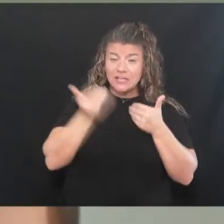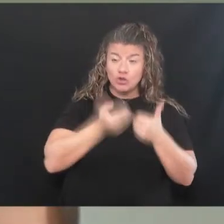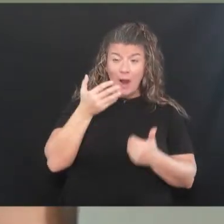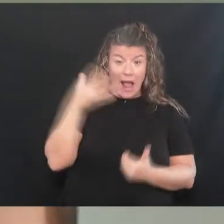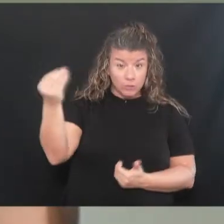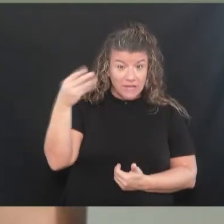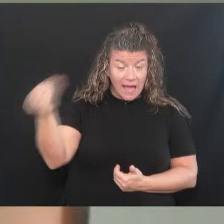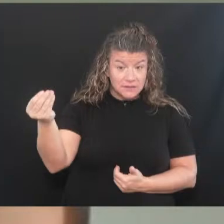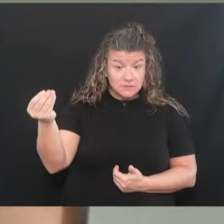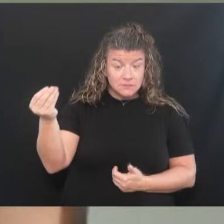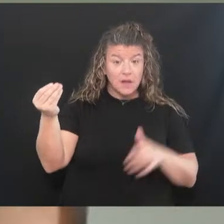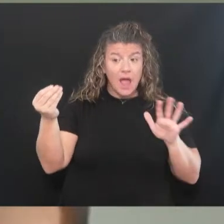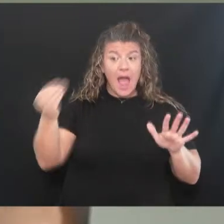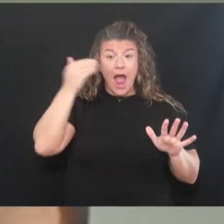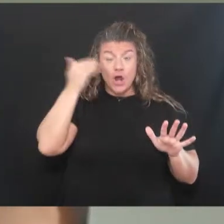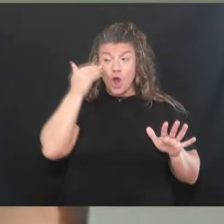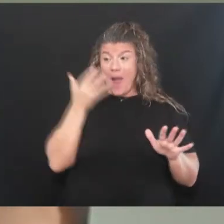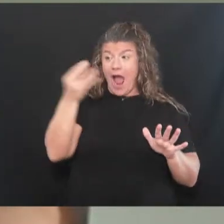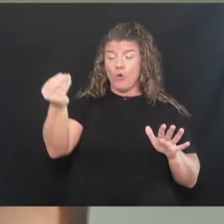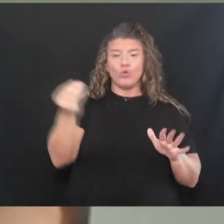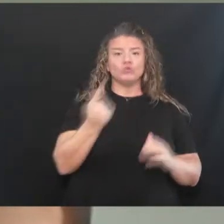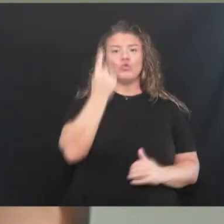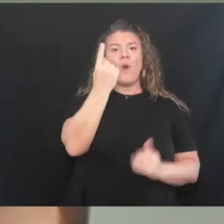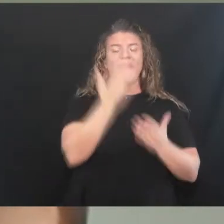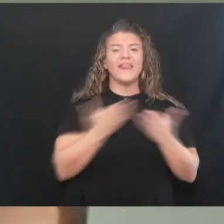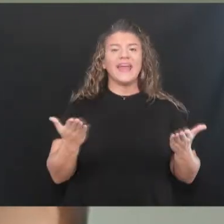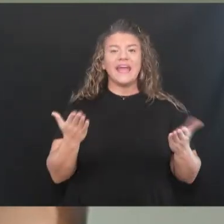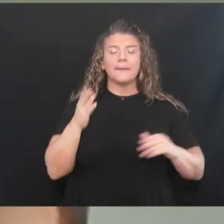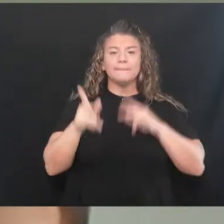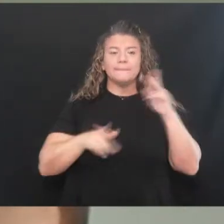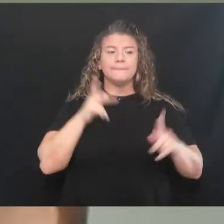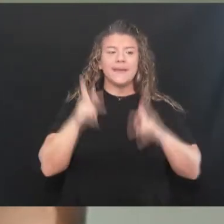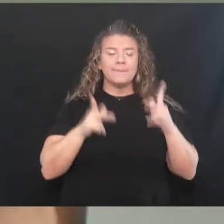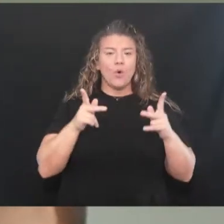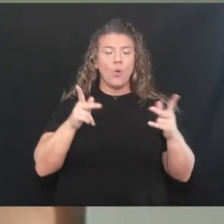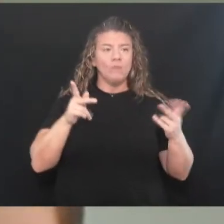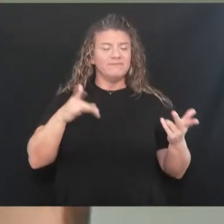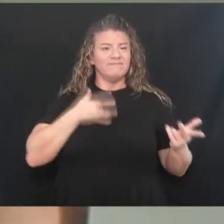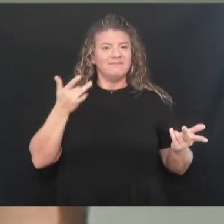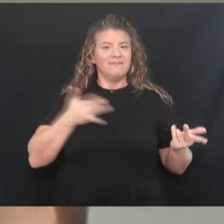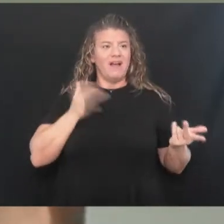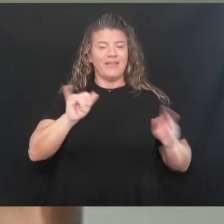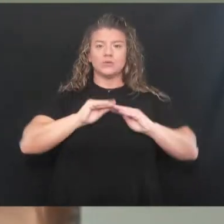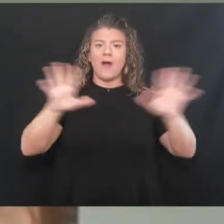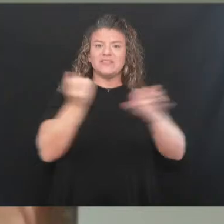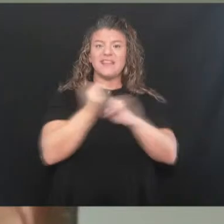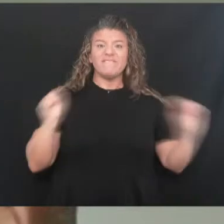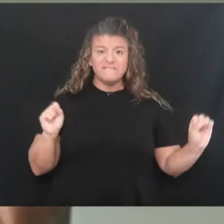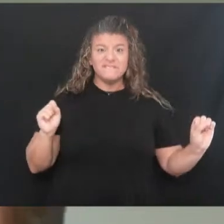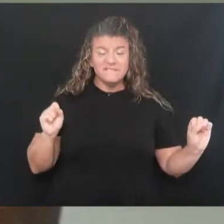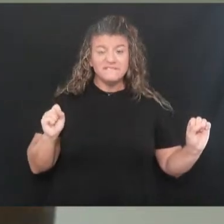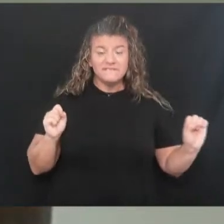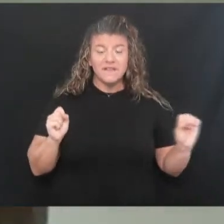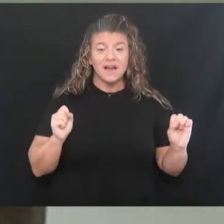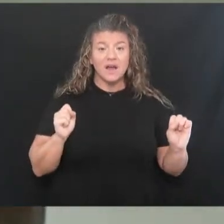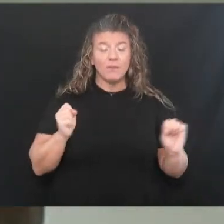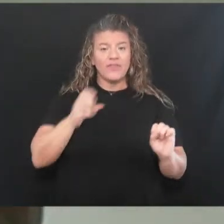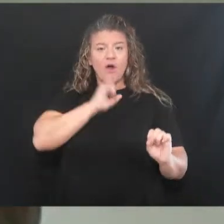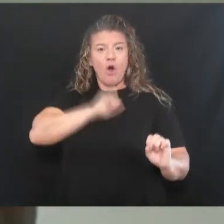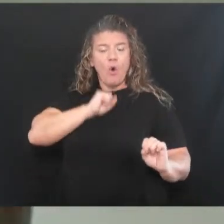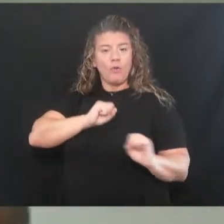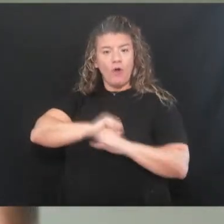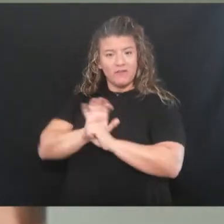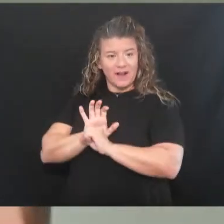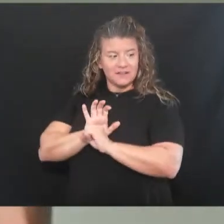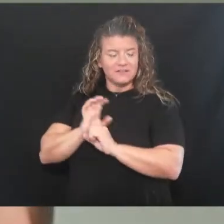know being outdoors was one thing people were thinking was obviously safer with the previous versions. And also